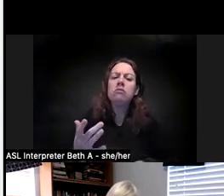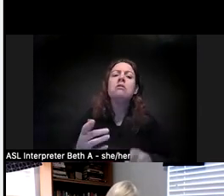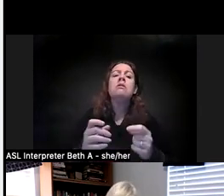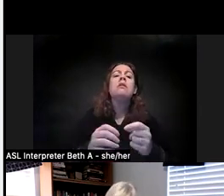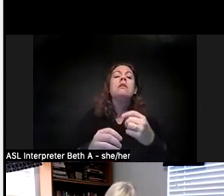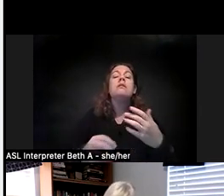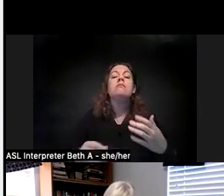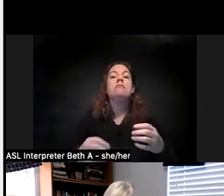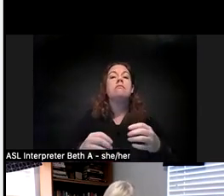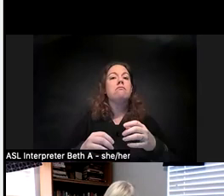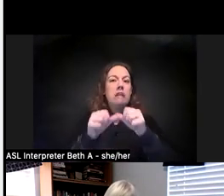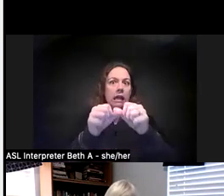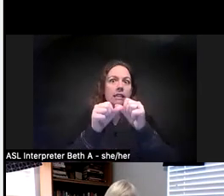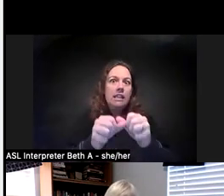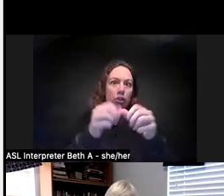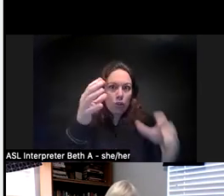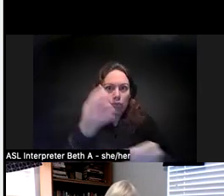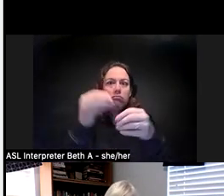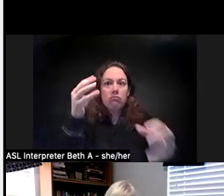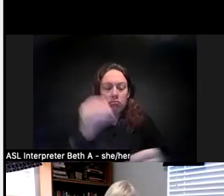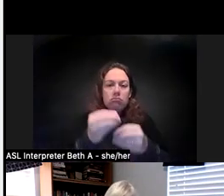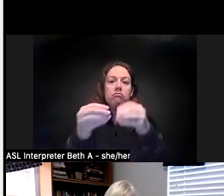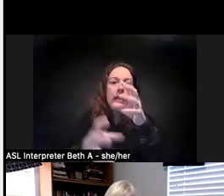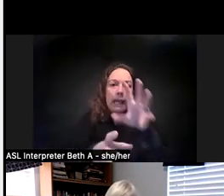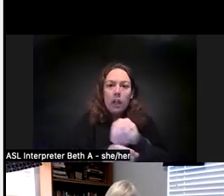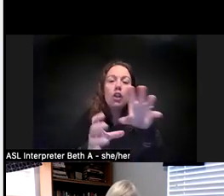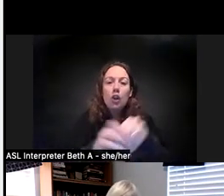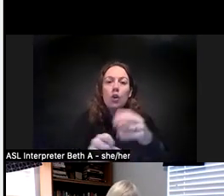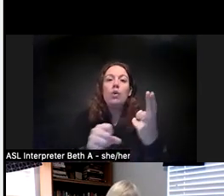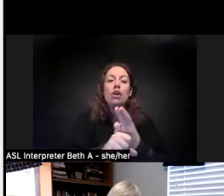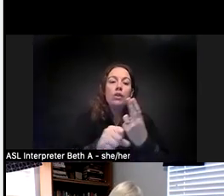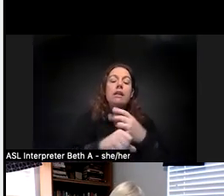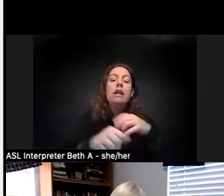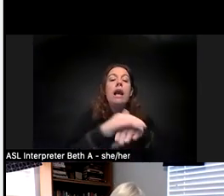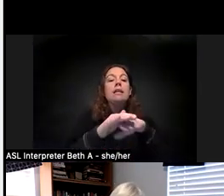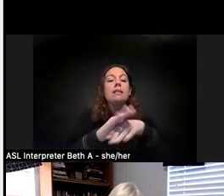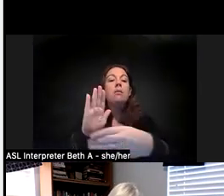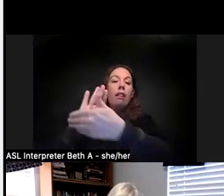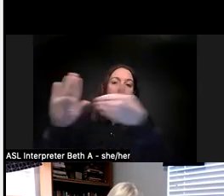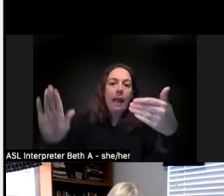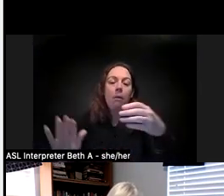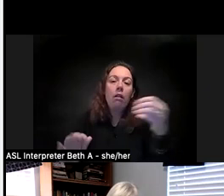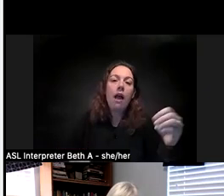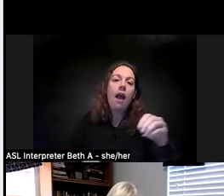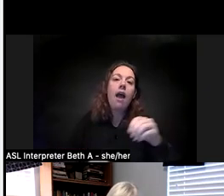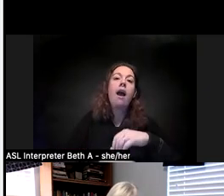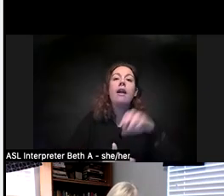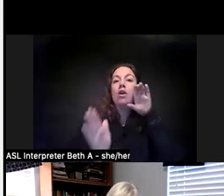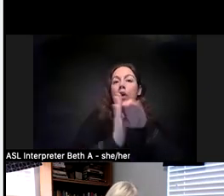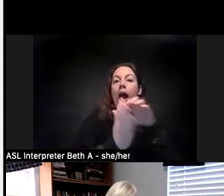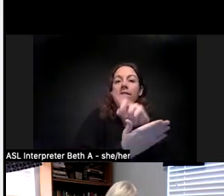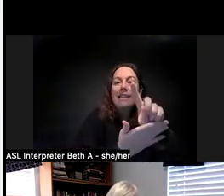as on-site programs equally. Accessible label and graphics design, accessible linear media and